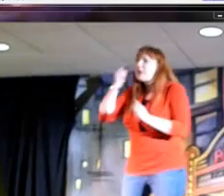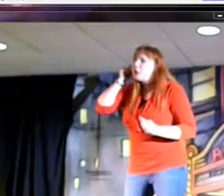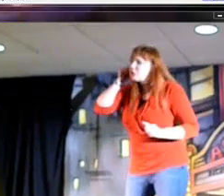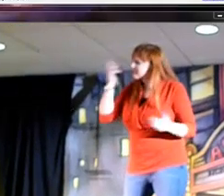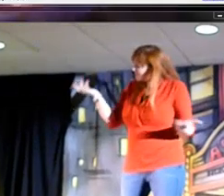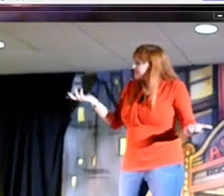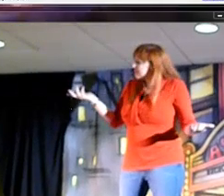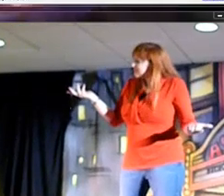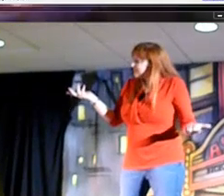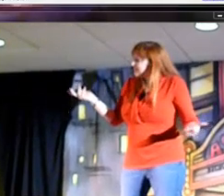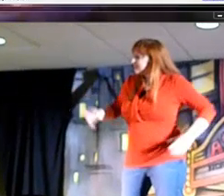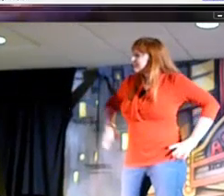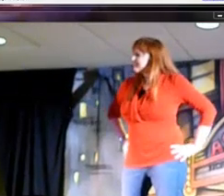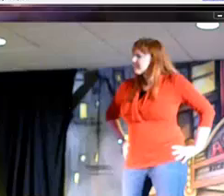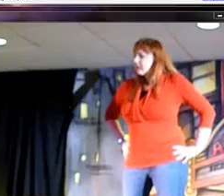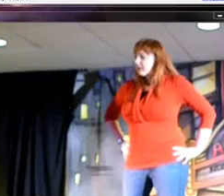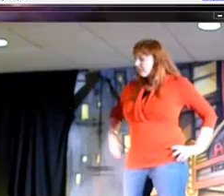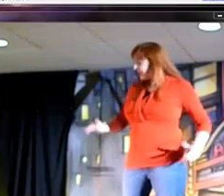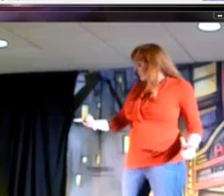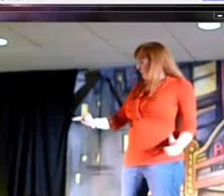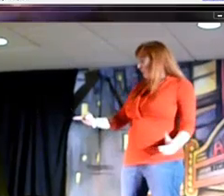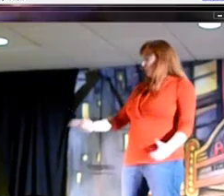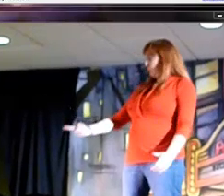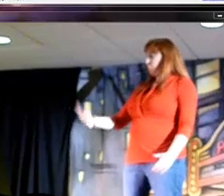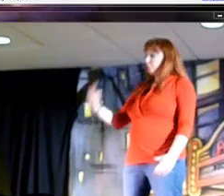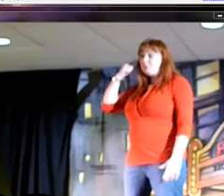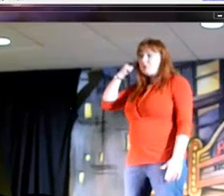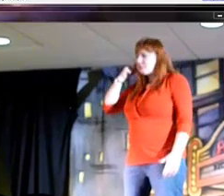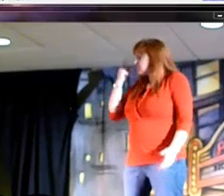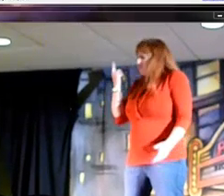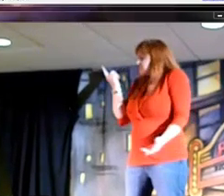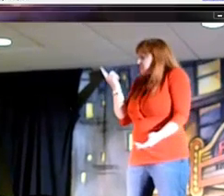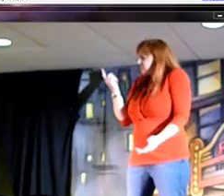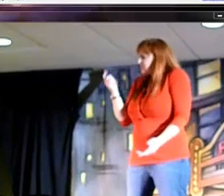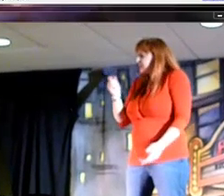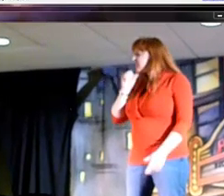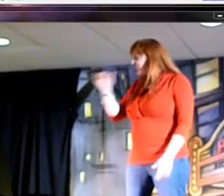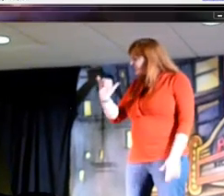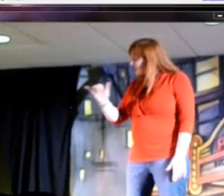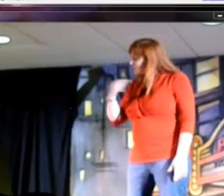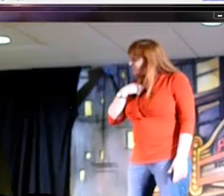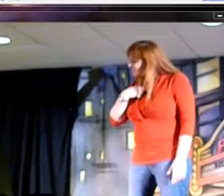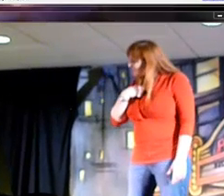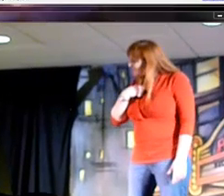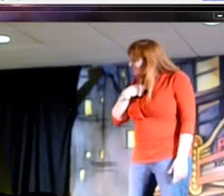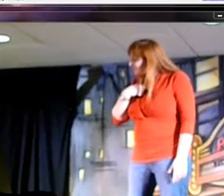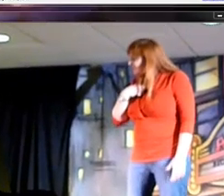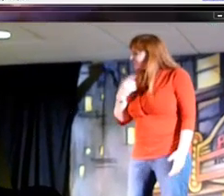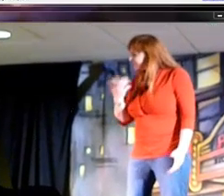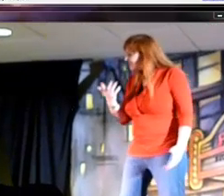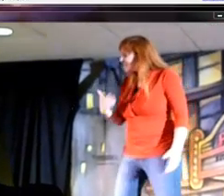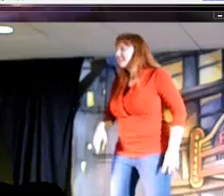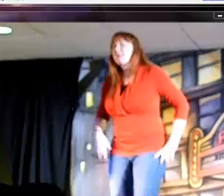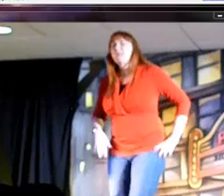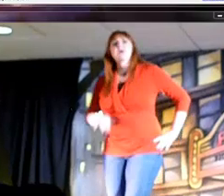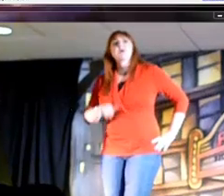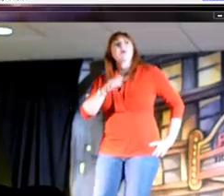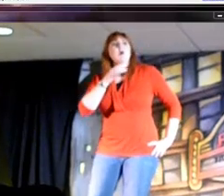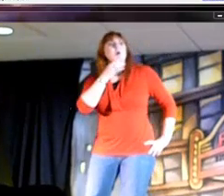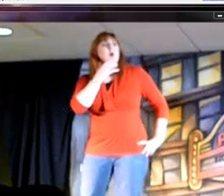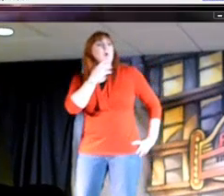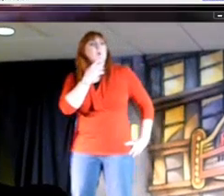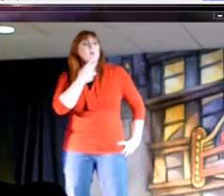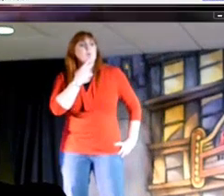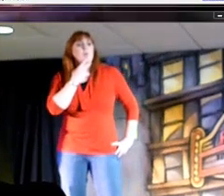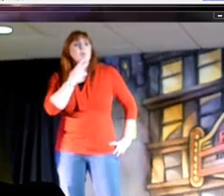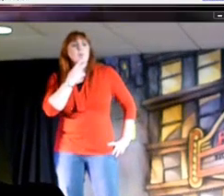appropriate? In this case, yes, it was. But if the audience was like, okay, they're done, then that's when that would not